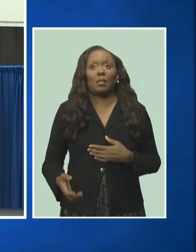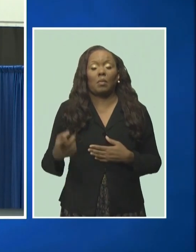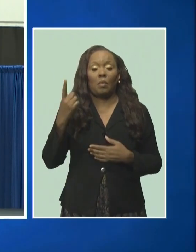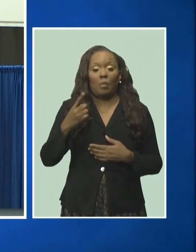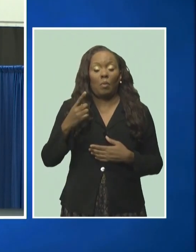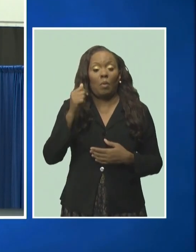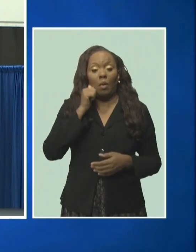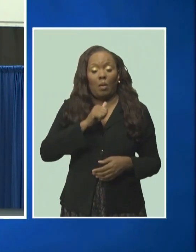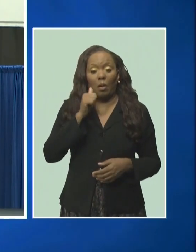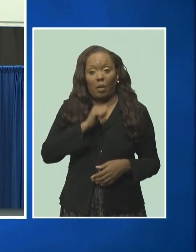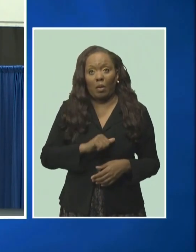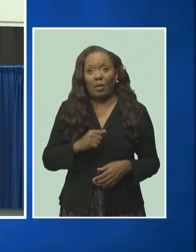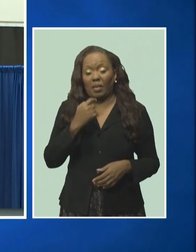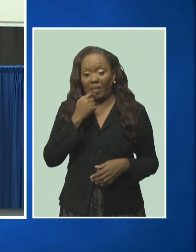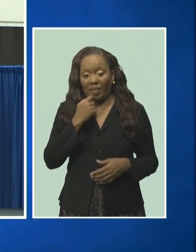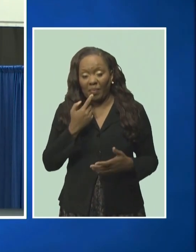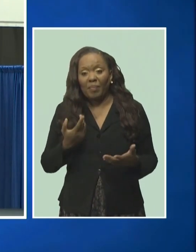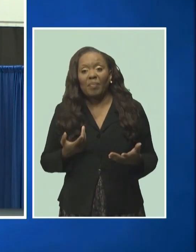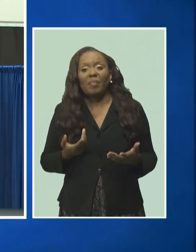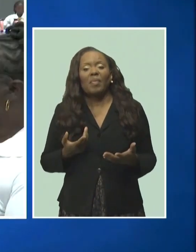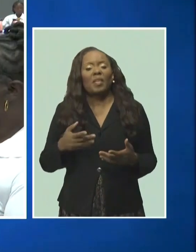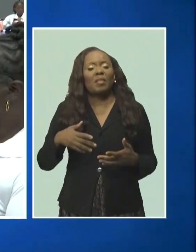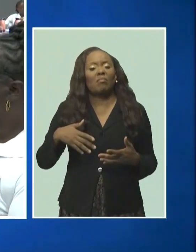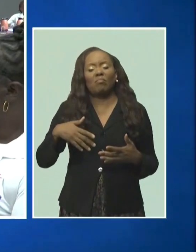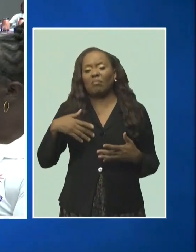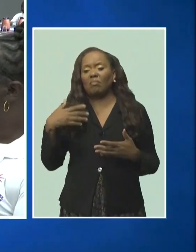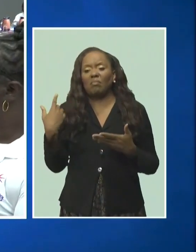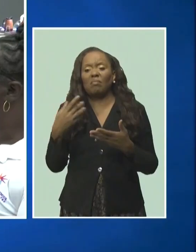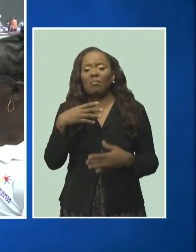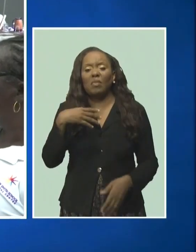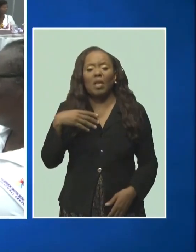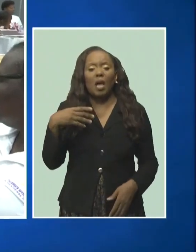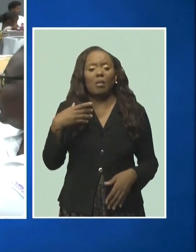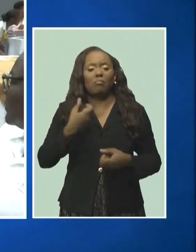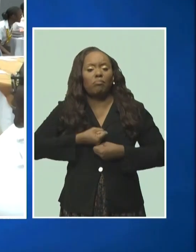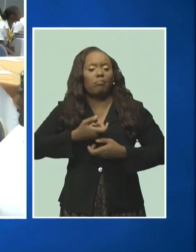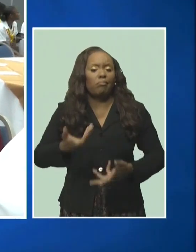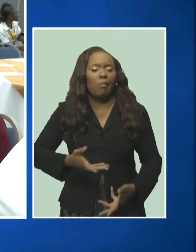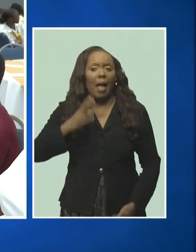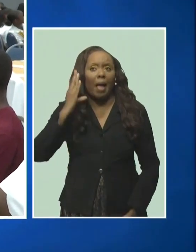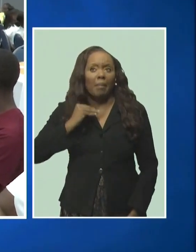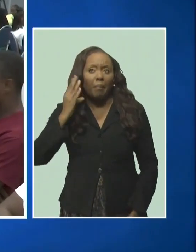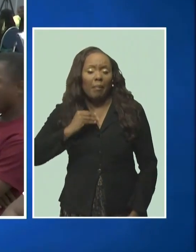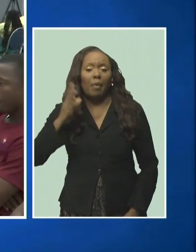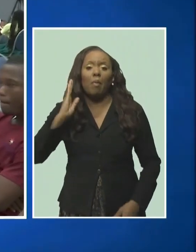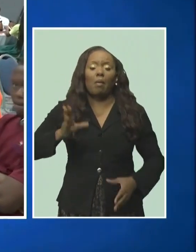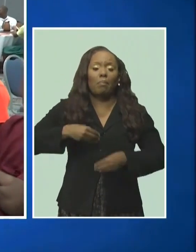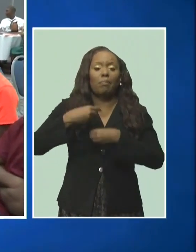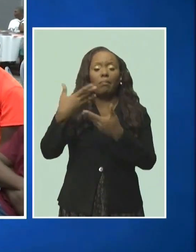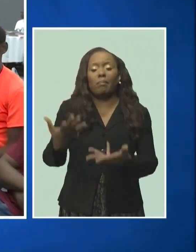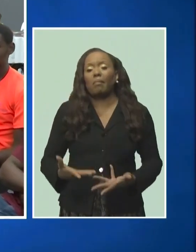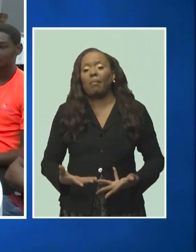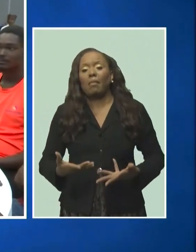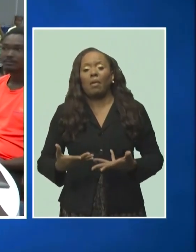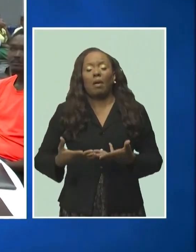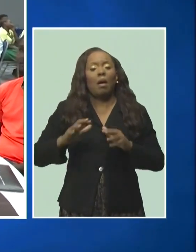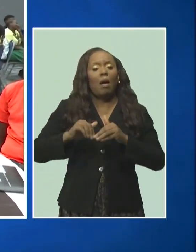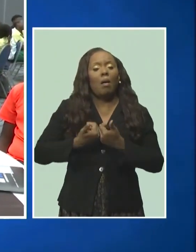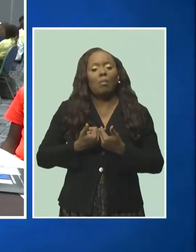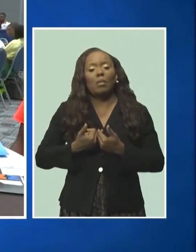development. At the national level, the minister said the Ministry of Youth, Sports and Community Empowerment has settled on a re-energized